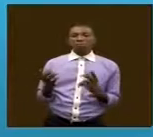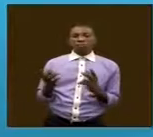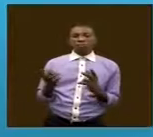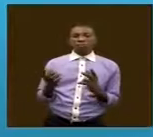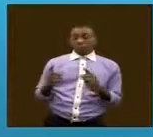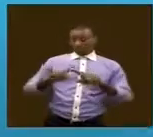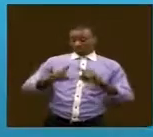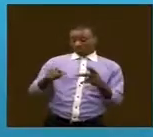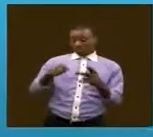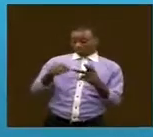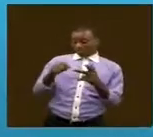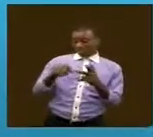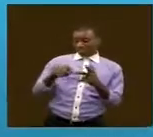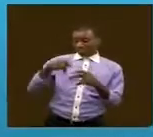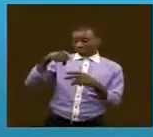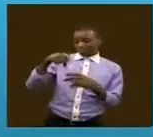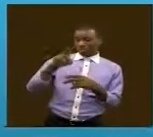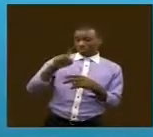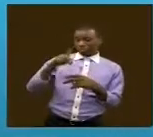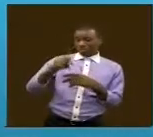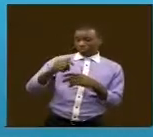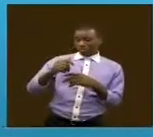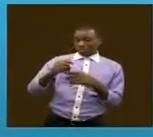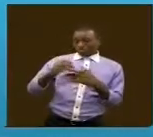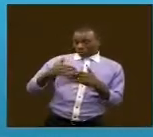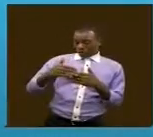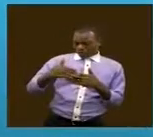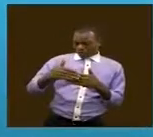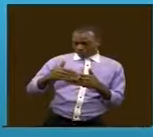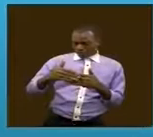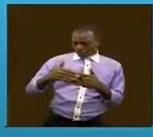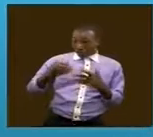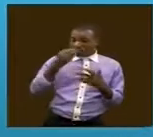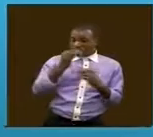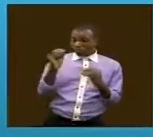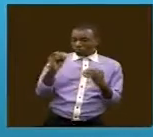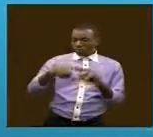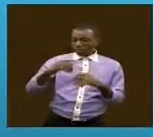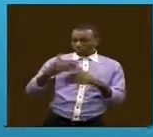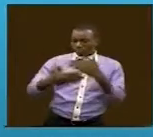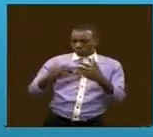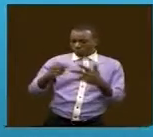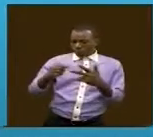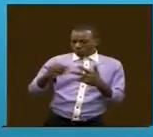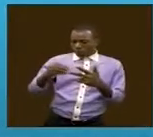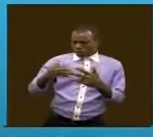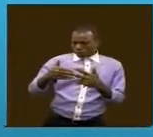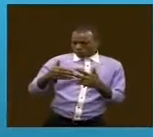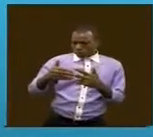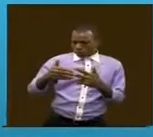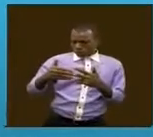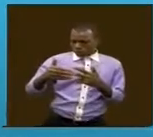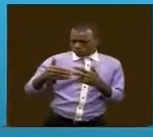But after some days, it changes from this stage into the